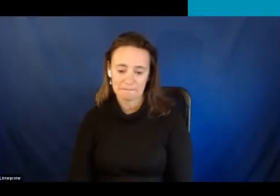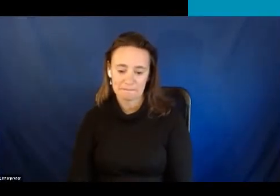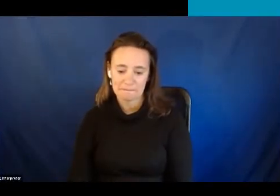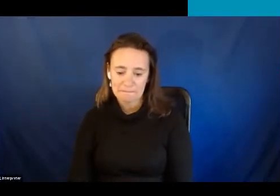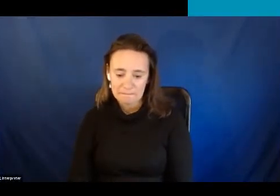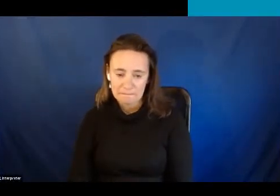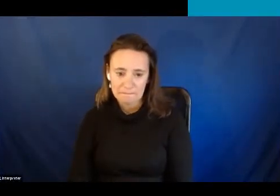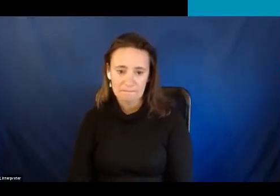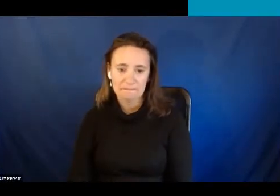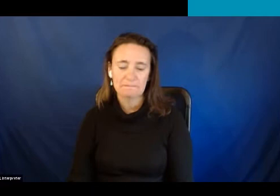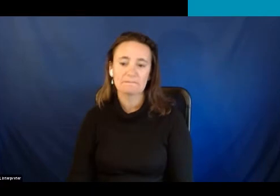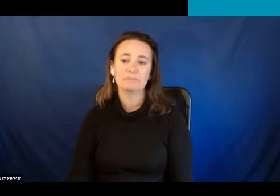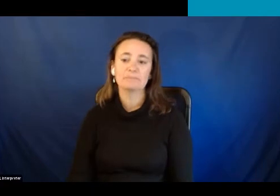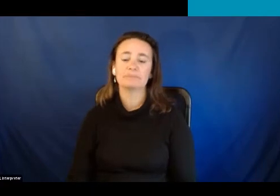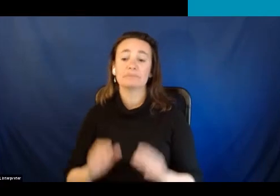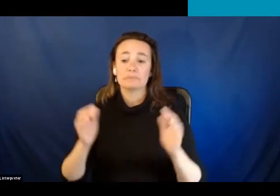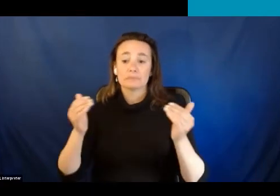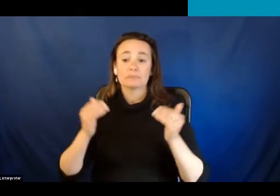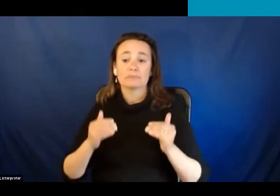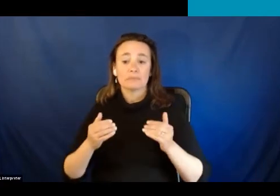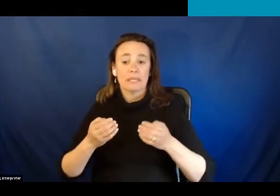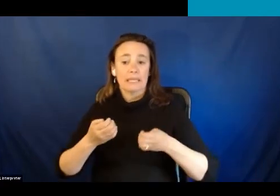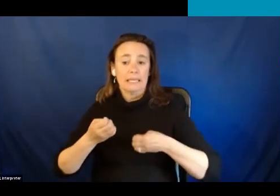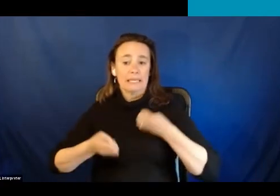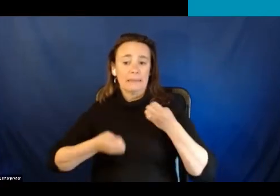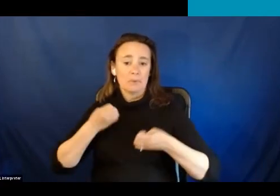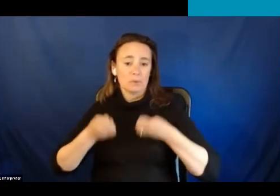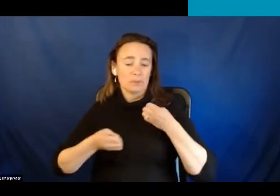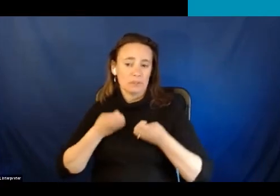So now we're going to talk about emotional validation.